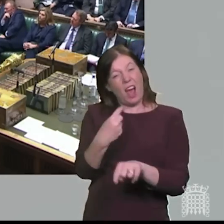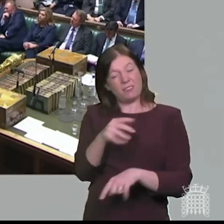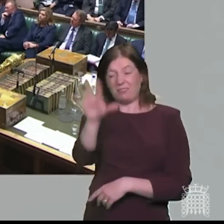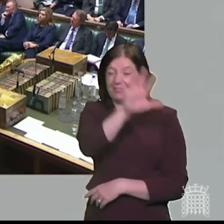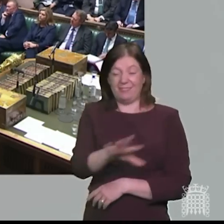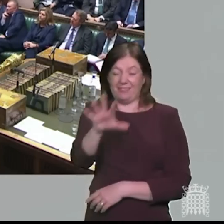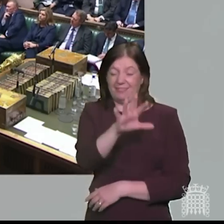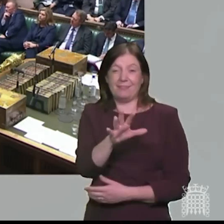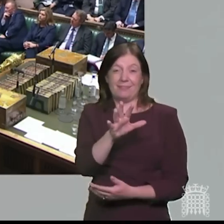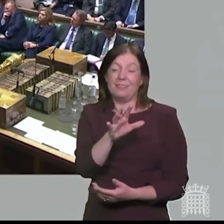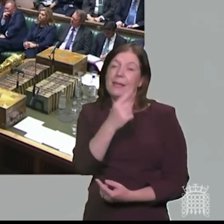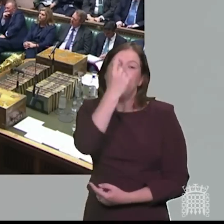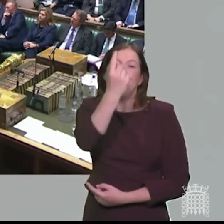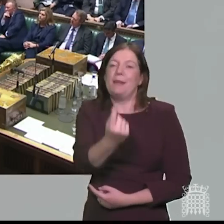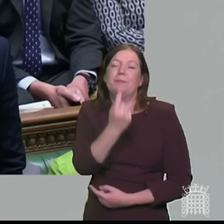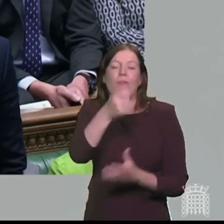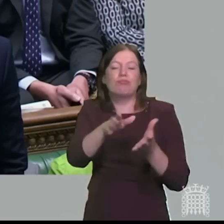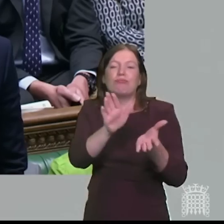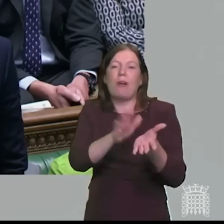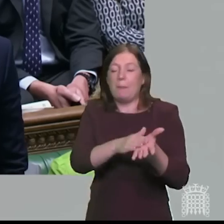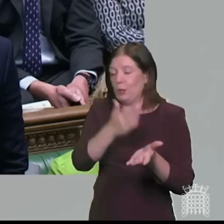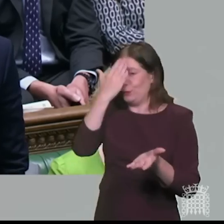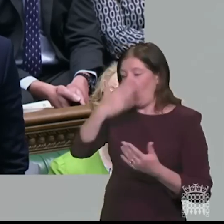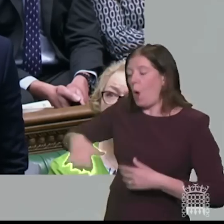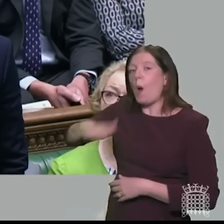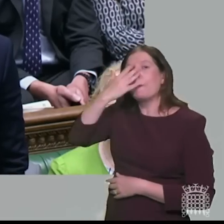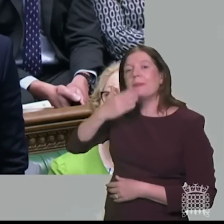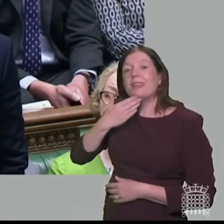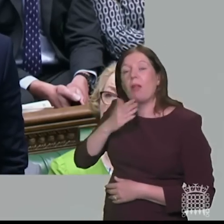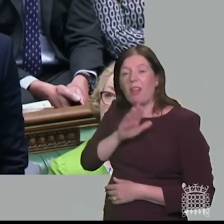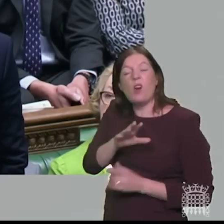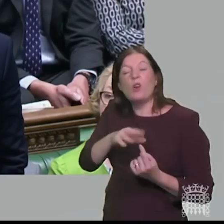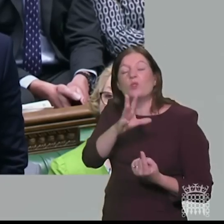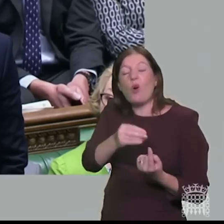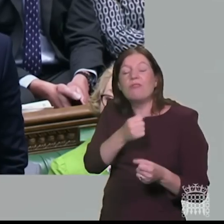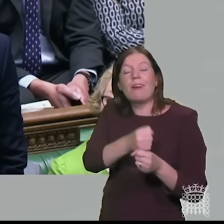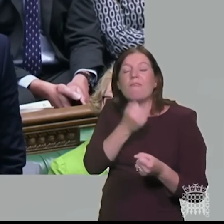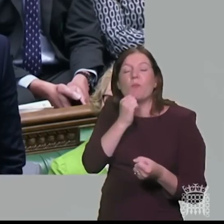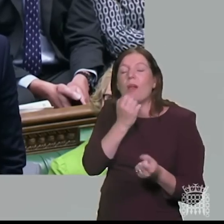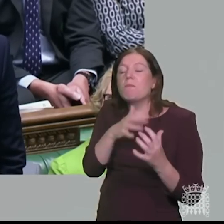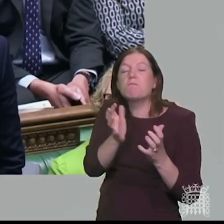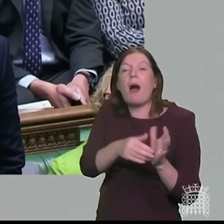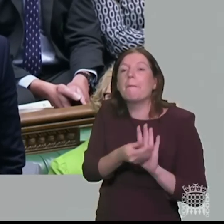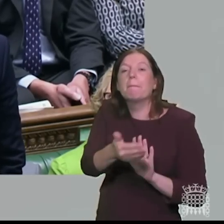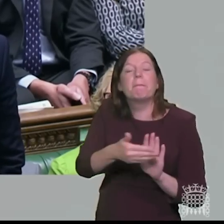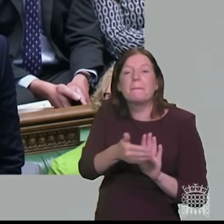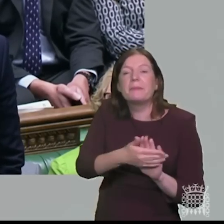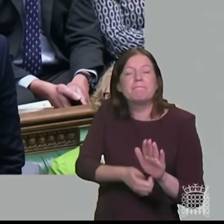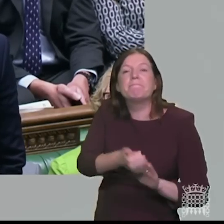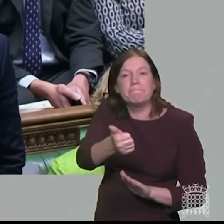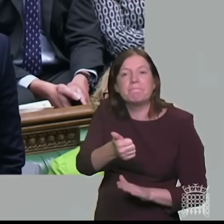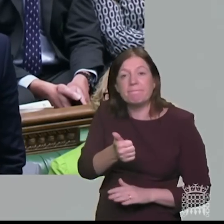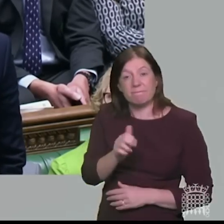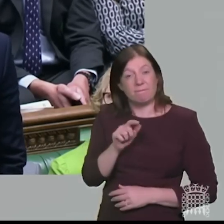that this Prime Minister is out of touch and the Tory party is soon to be out of time. And what the public really want is